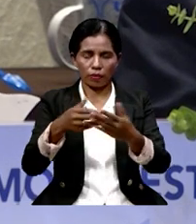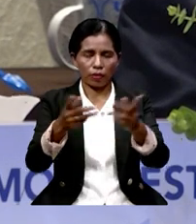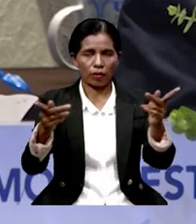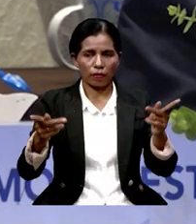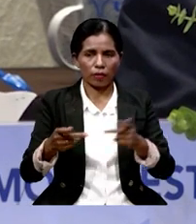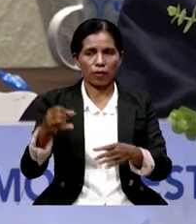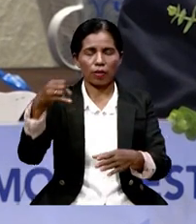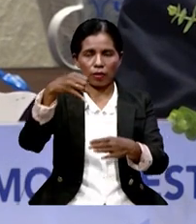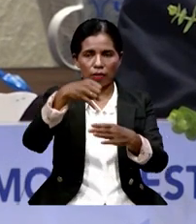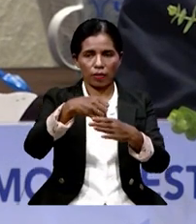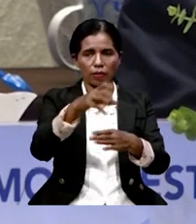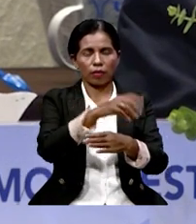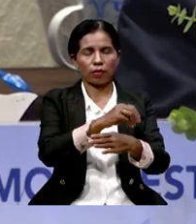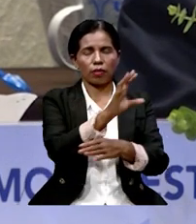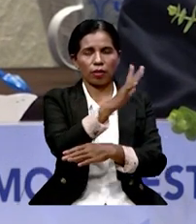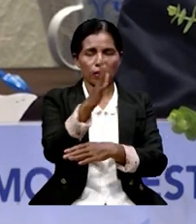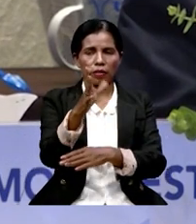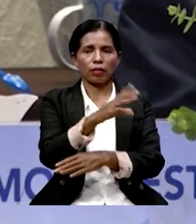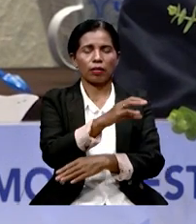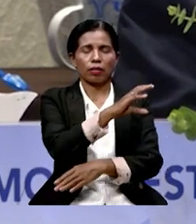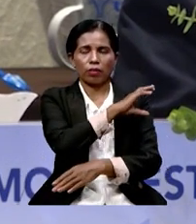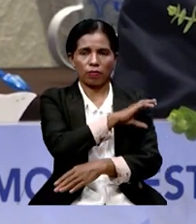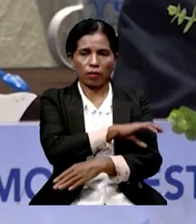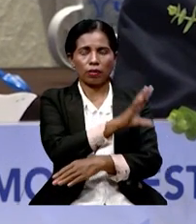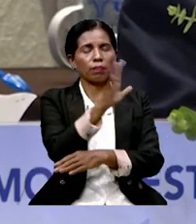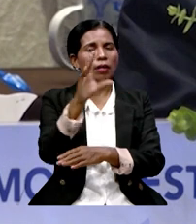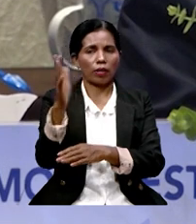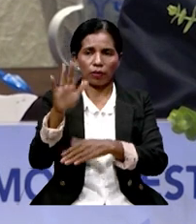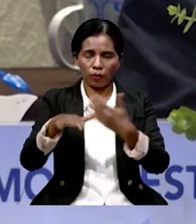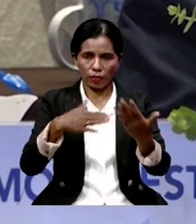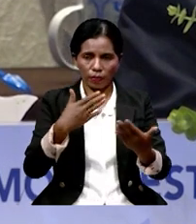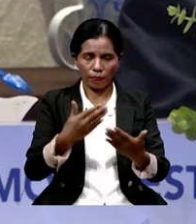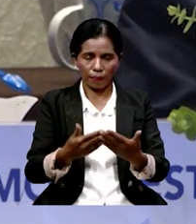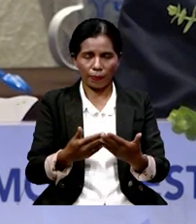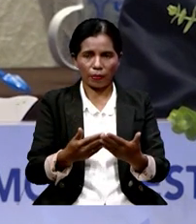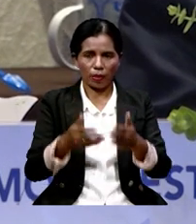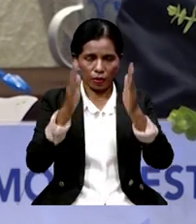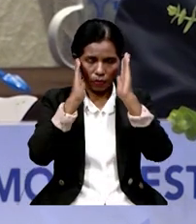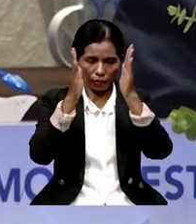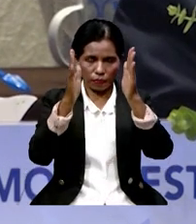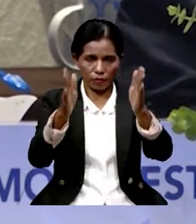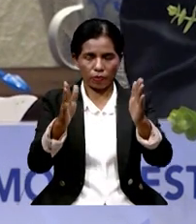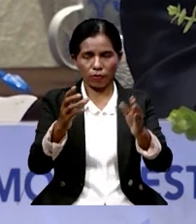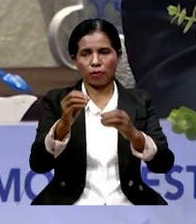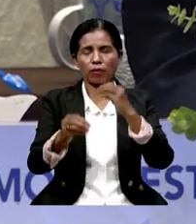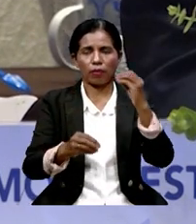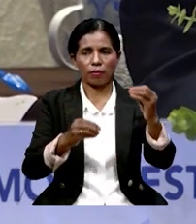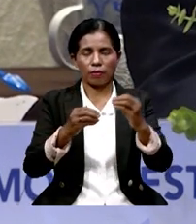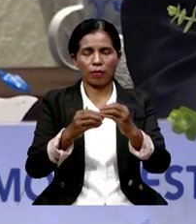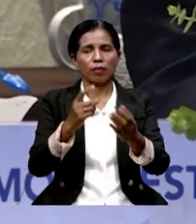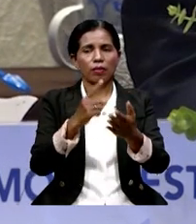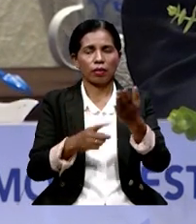including the National Forest Policy for enhancing efforts towards forest management and